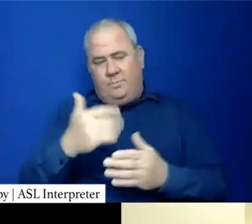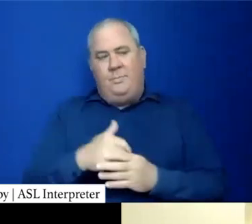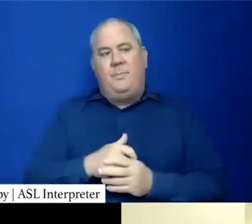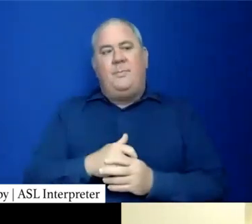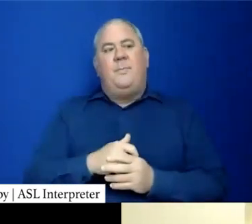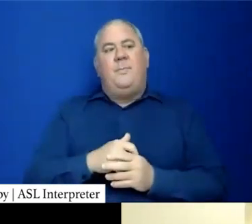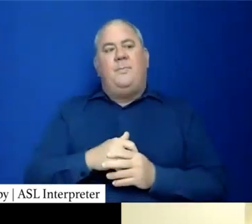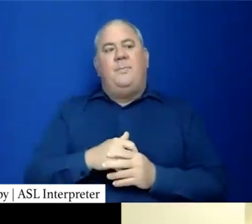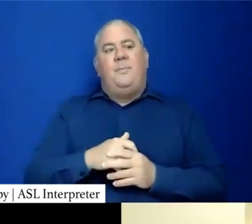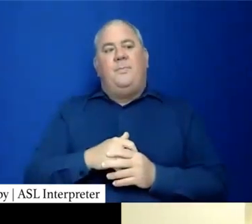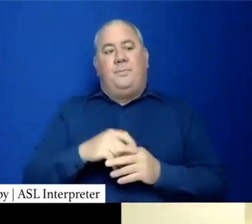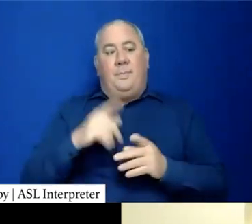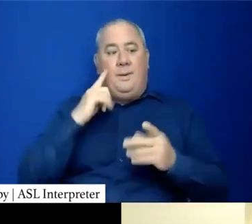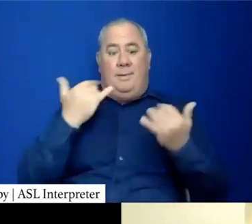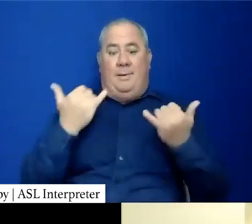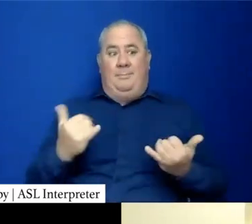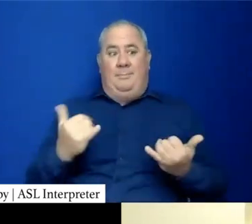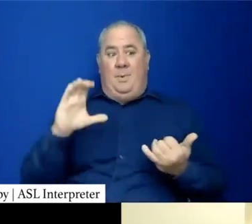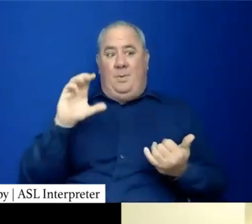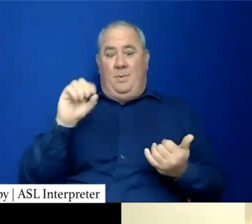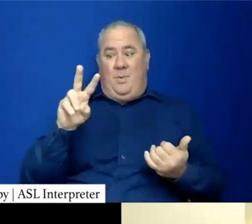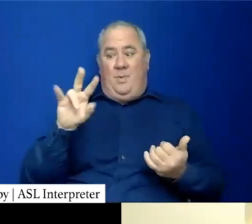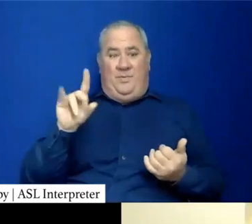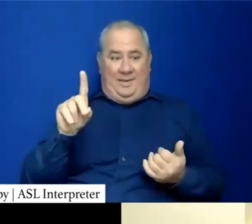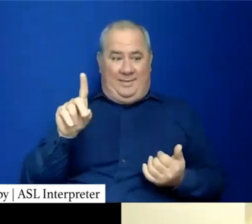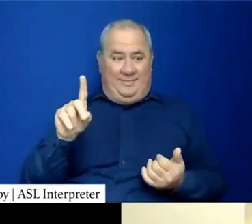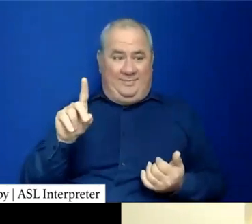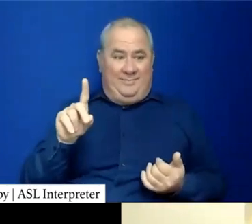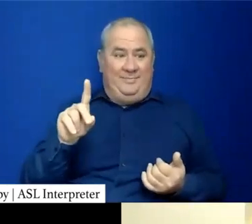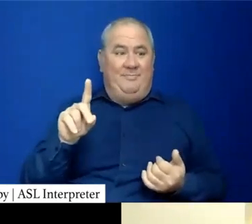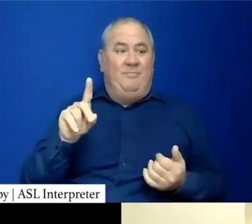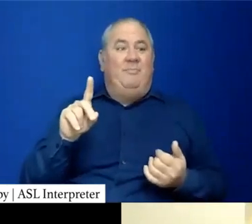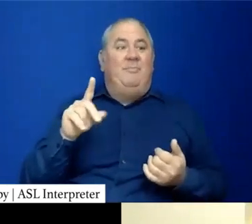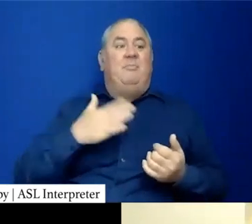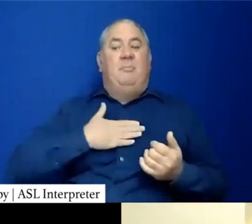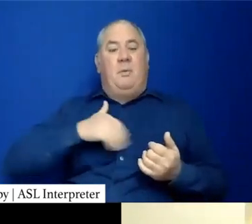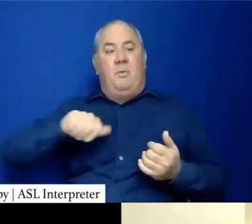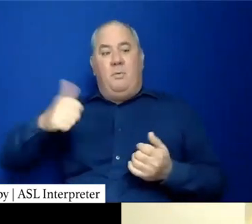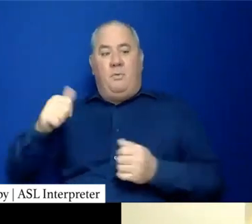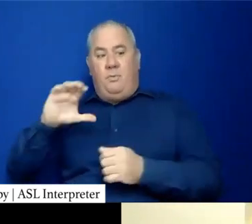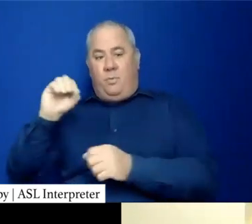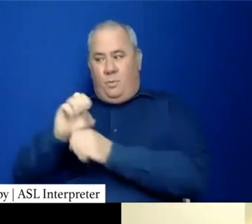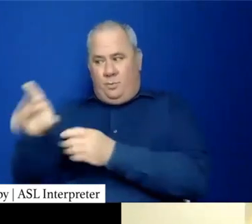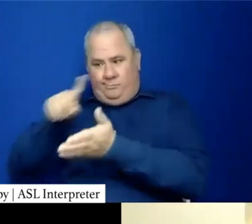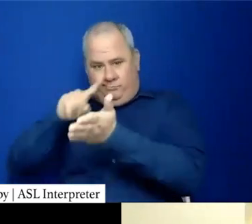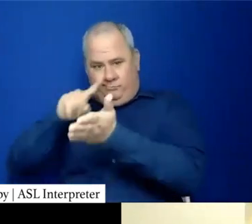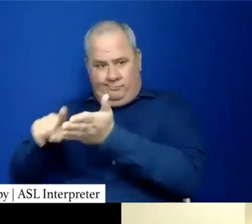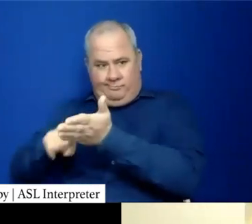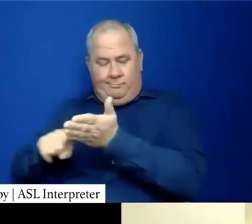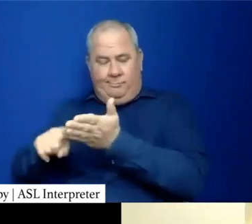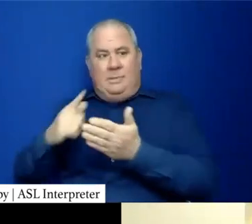because Carl and I have done some work on that, particularly around the concern about healthcare